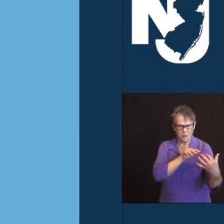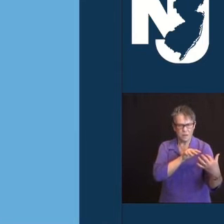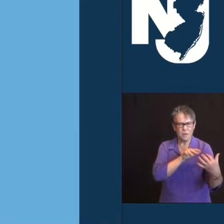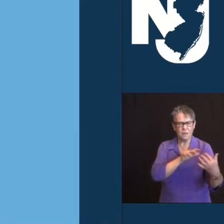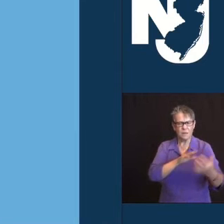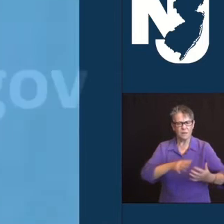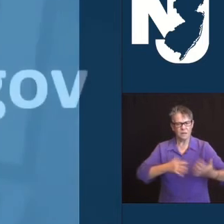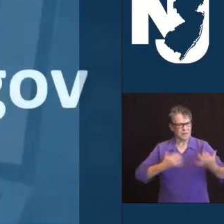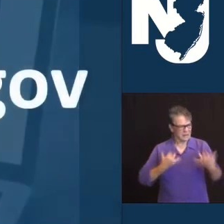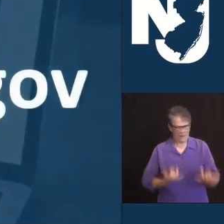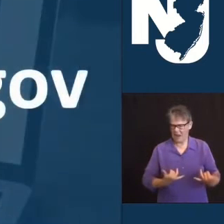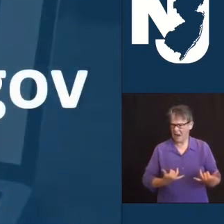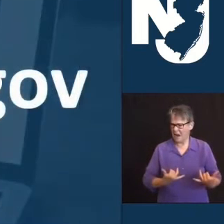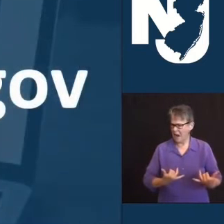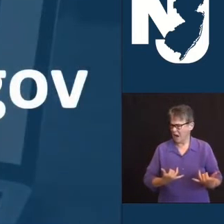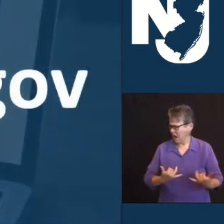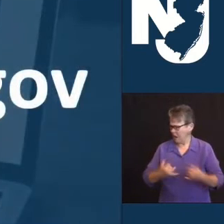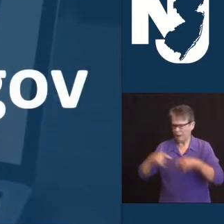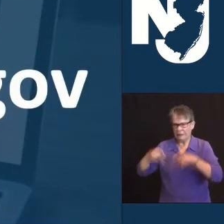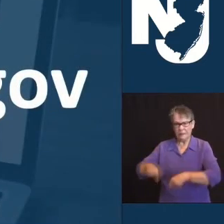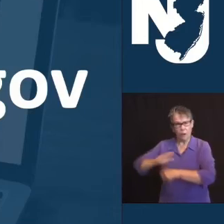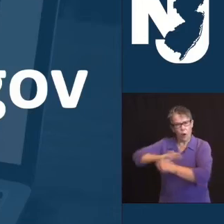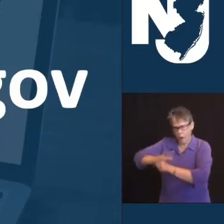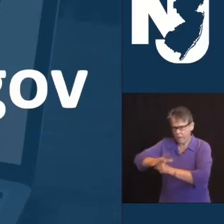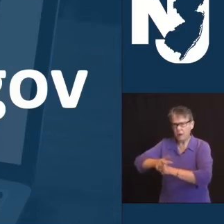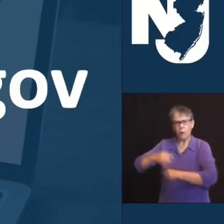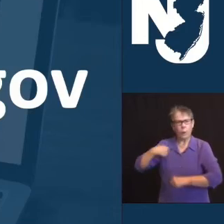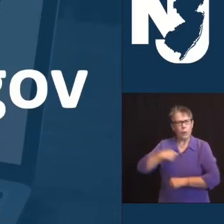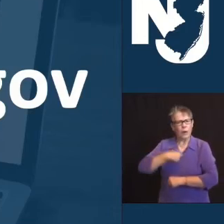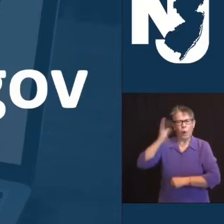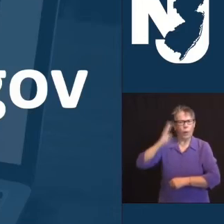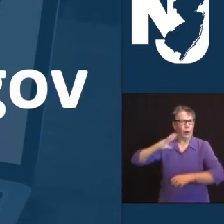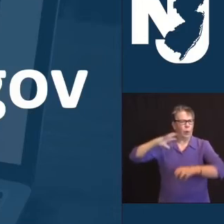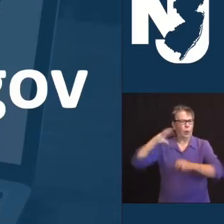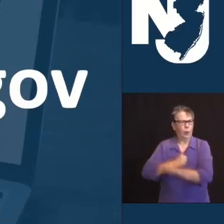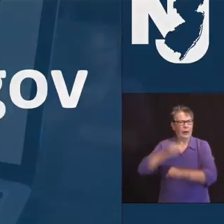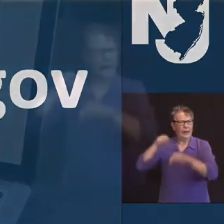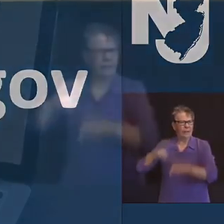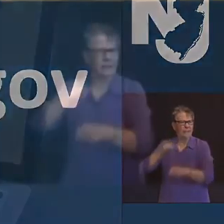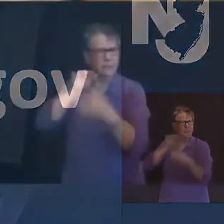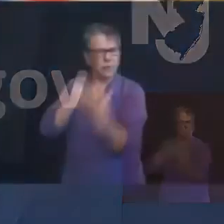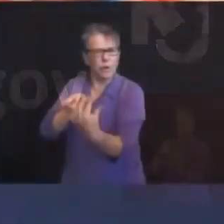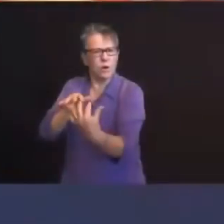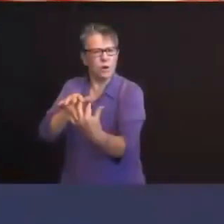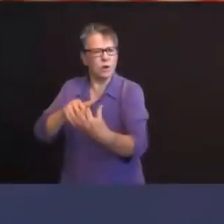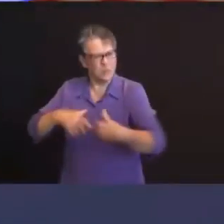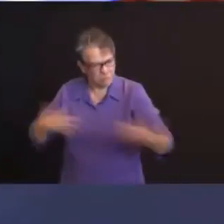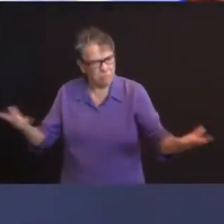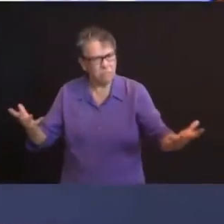war. With that, please help me welcome Dr. Ed Lifshitz.